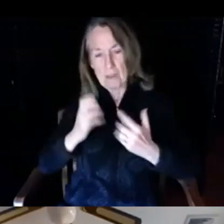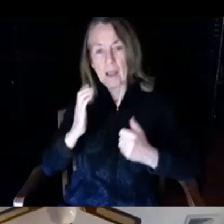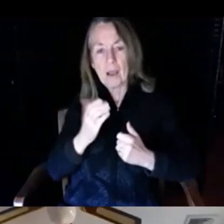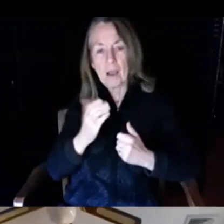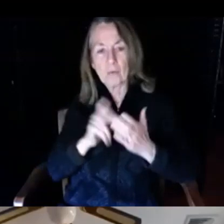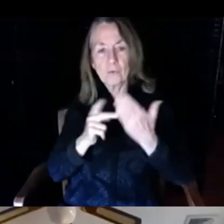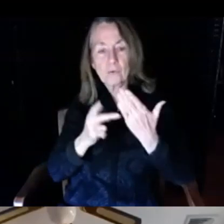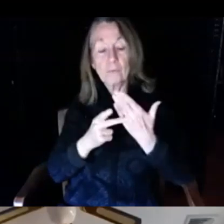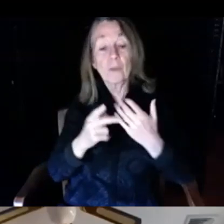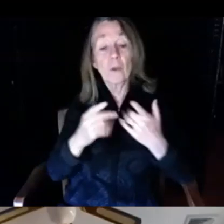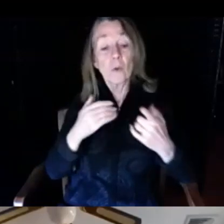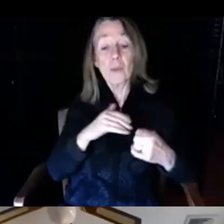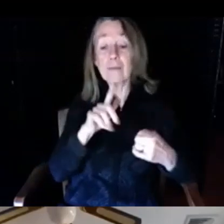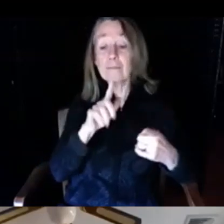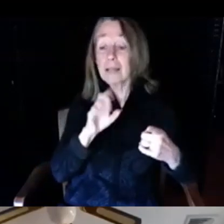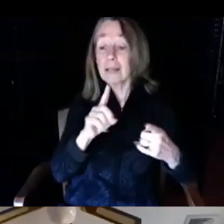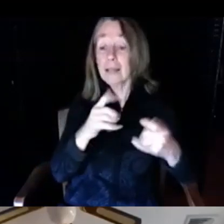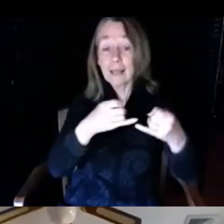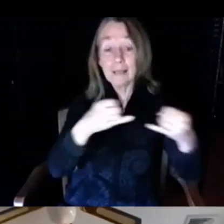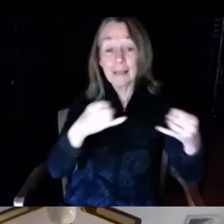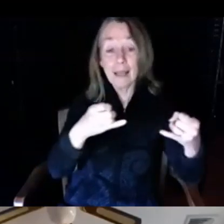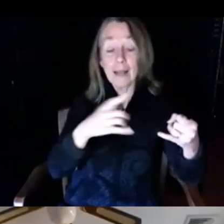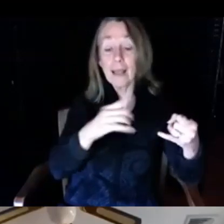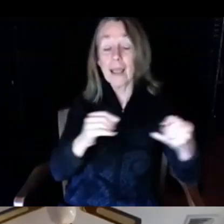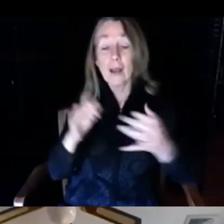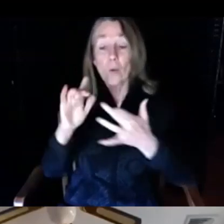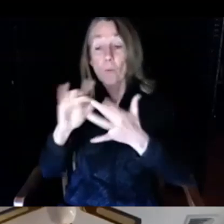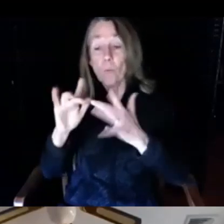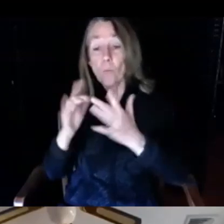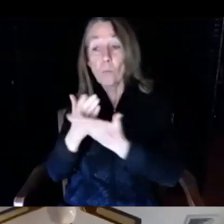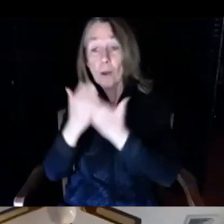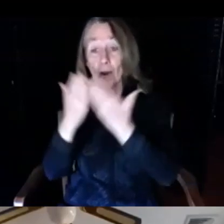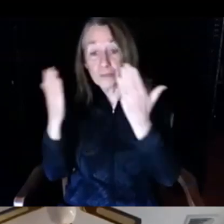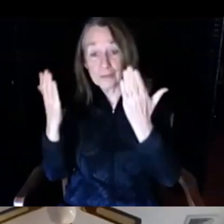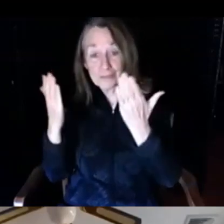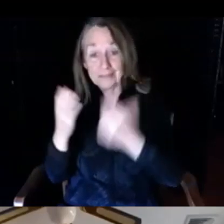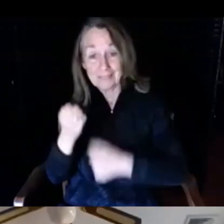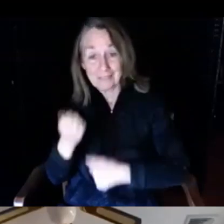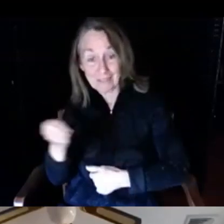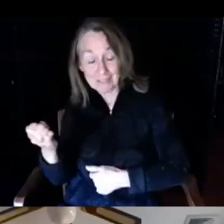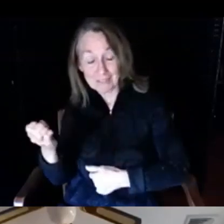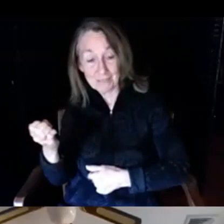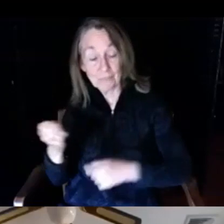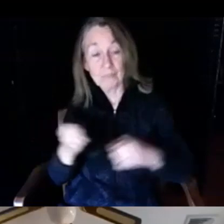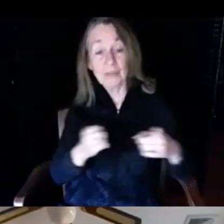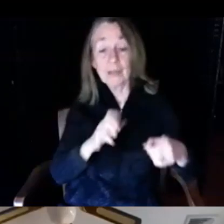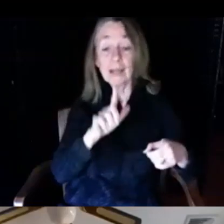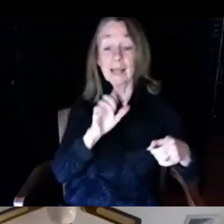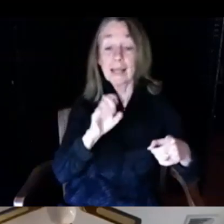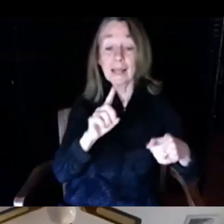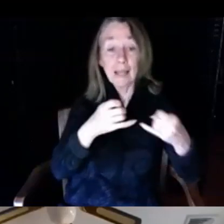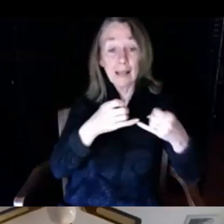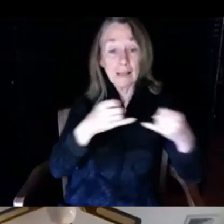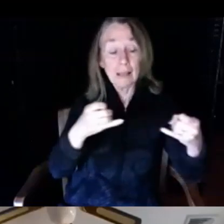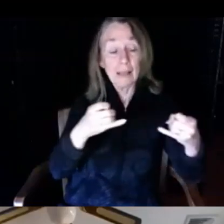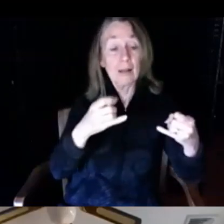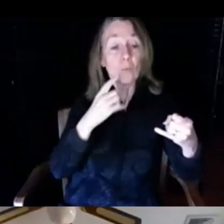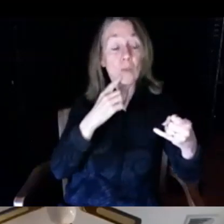do landline devices and we also do wireless devices. For landline devices, we do big